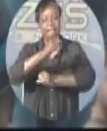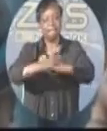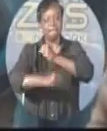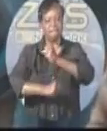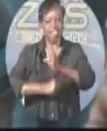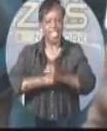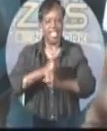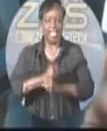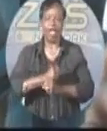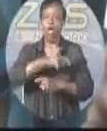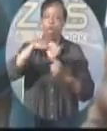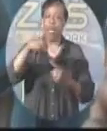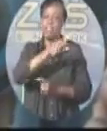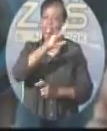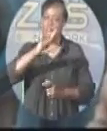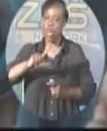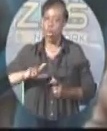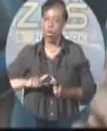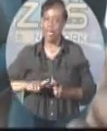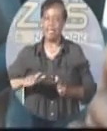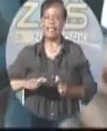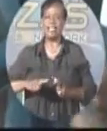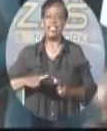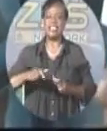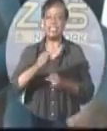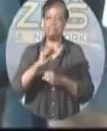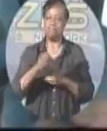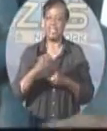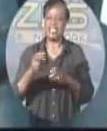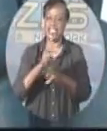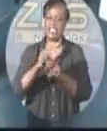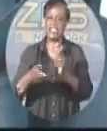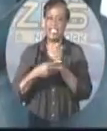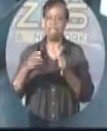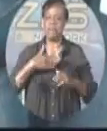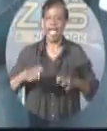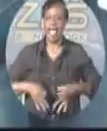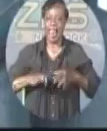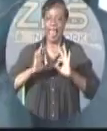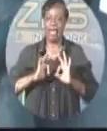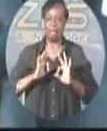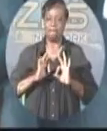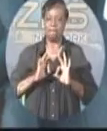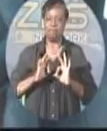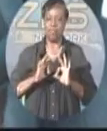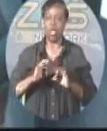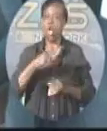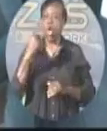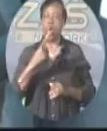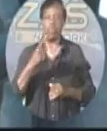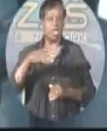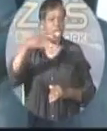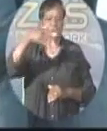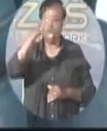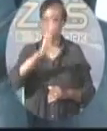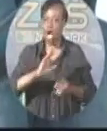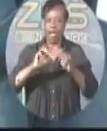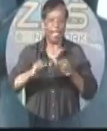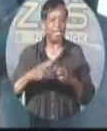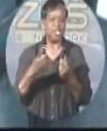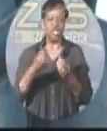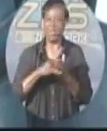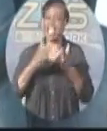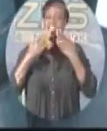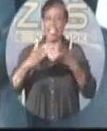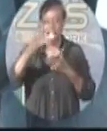each year, will the Lord spare my life to behold my birthday. And only he could do it, and I thank him